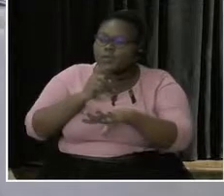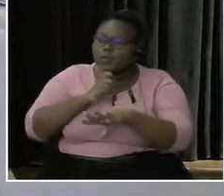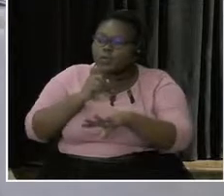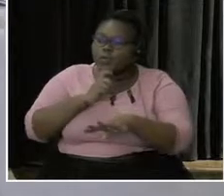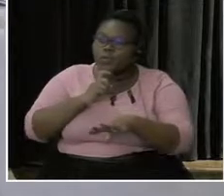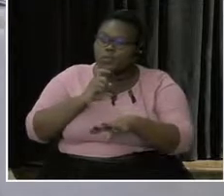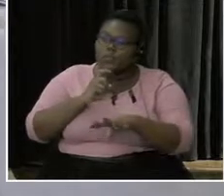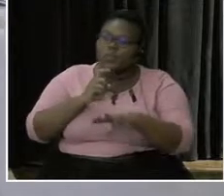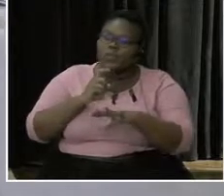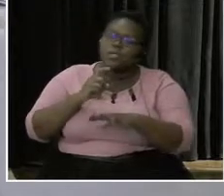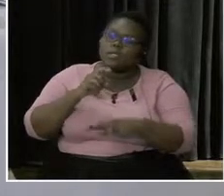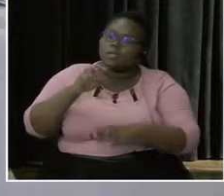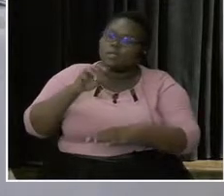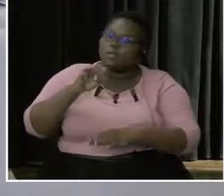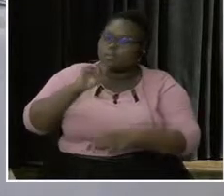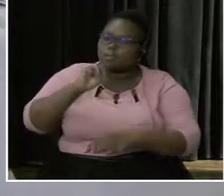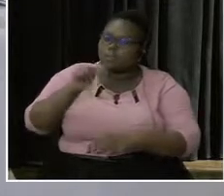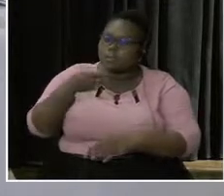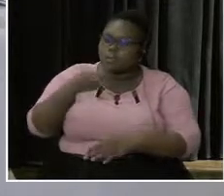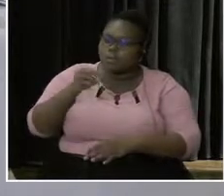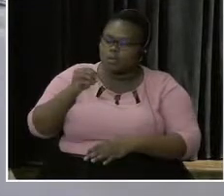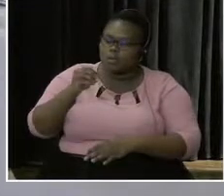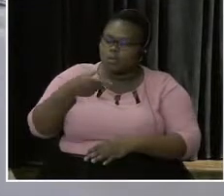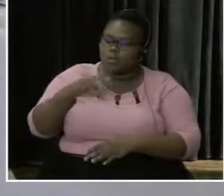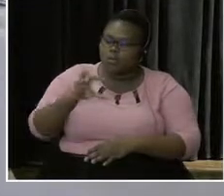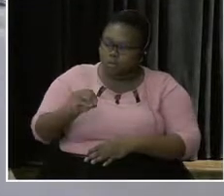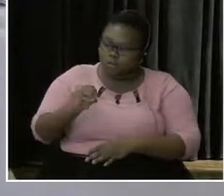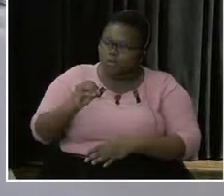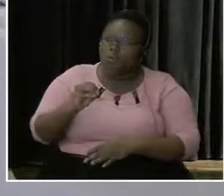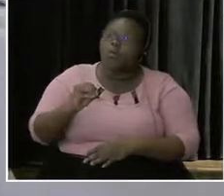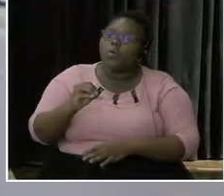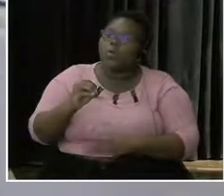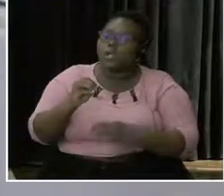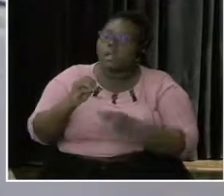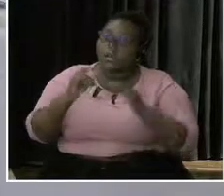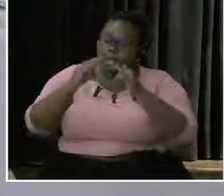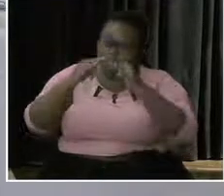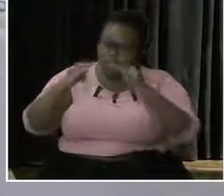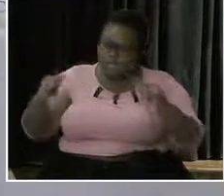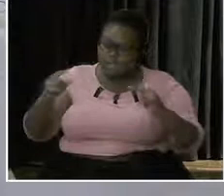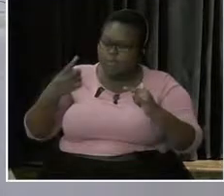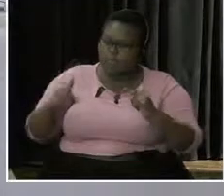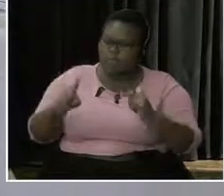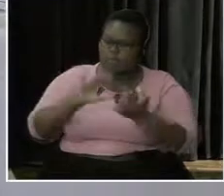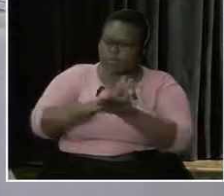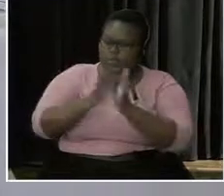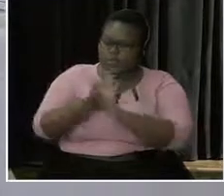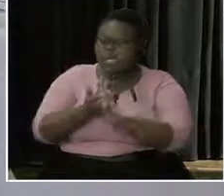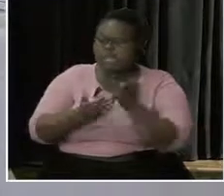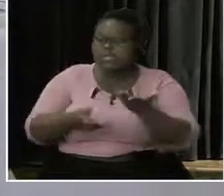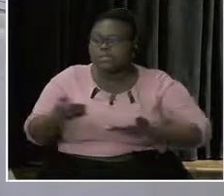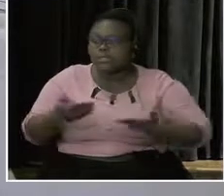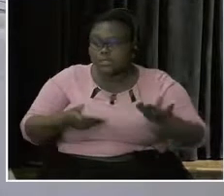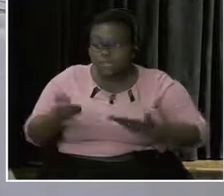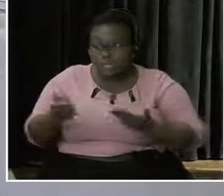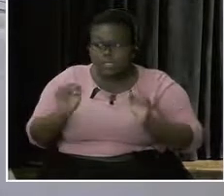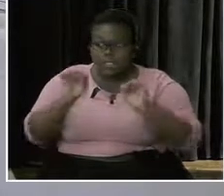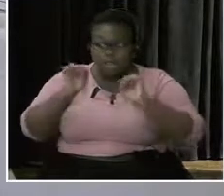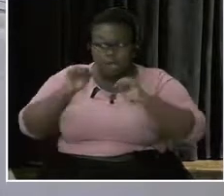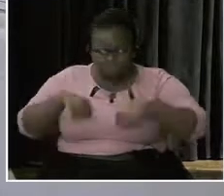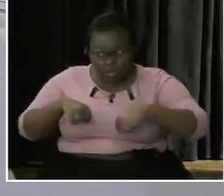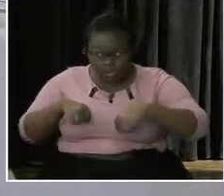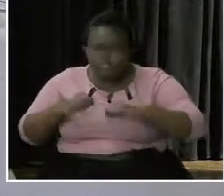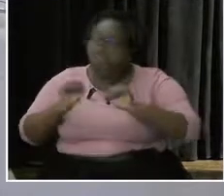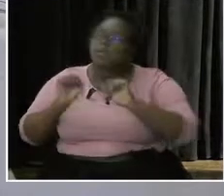Stadium for emergency provision of social services. Committee recommends. Is the recommendation agreed?